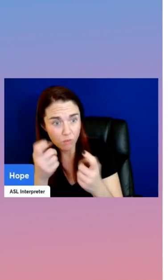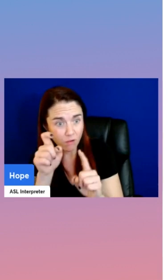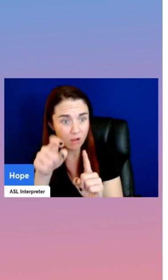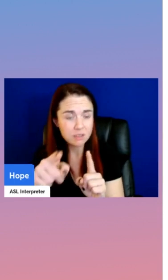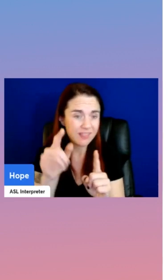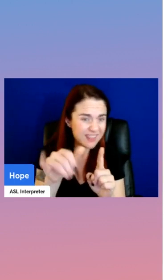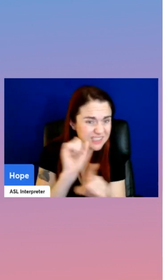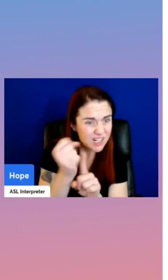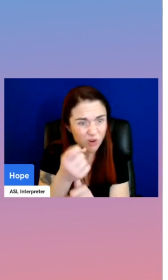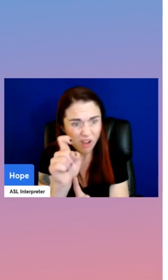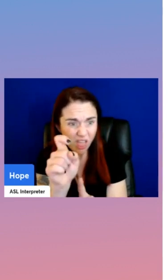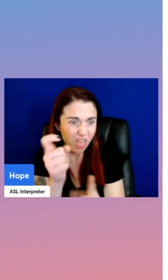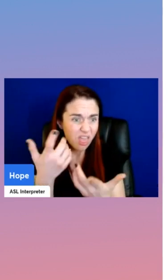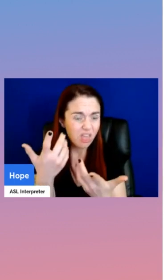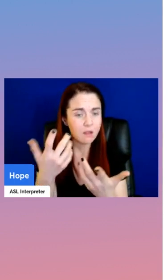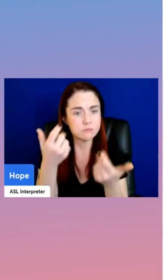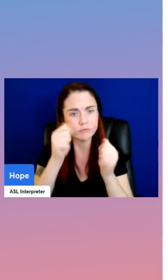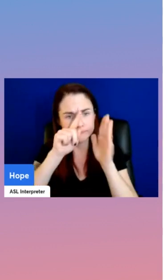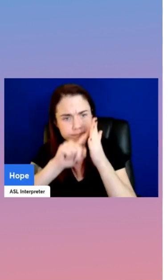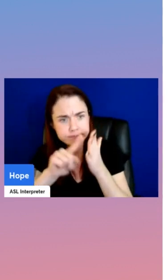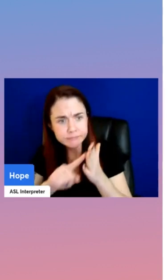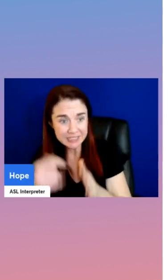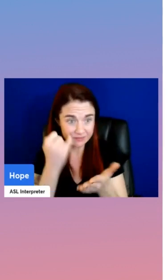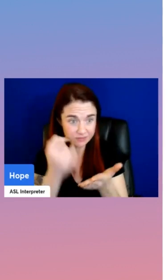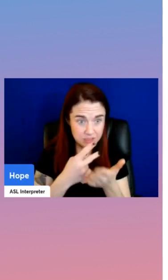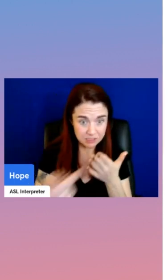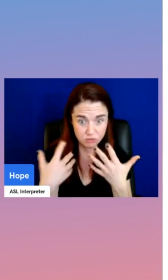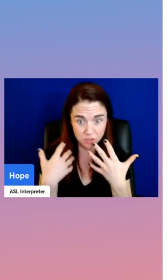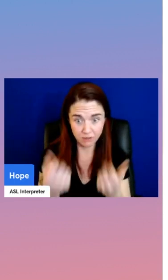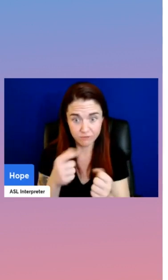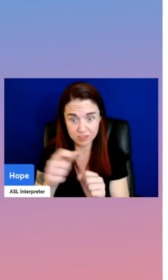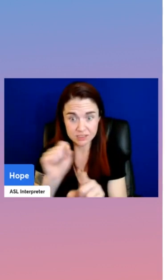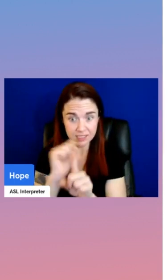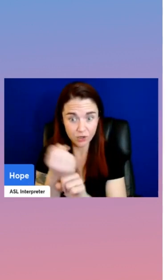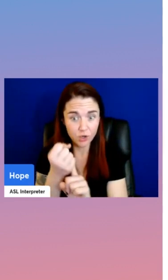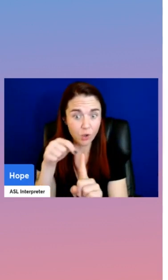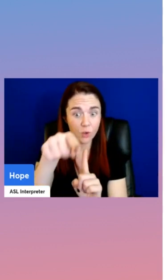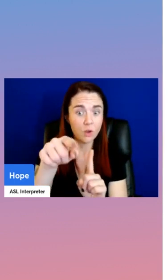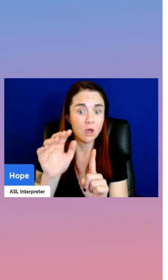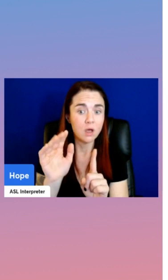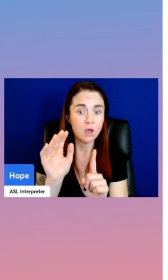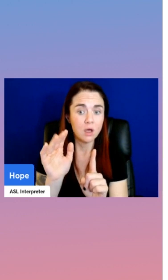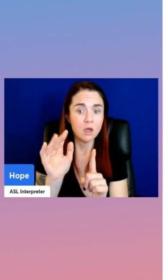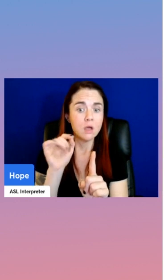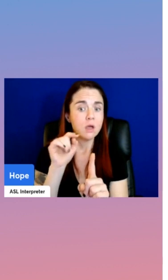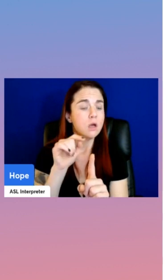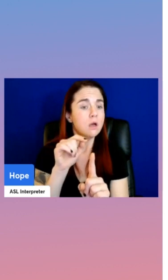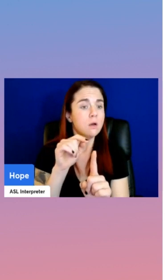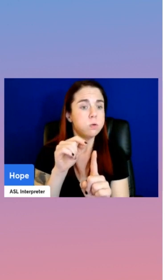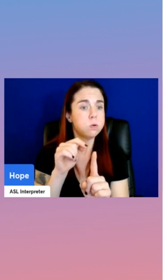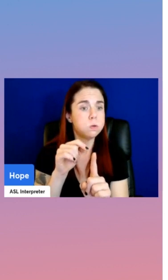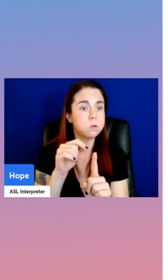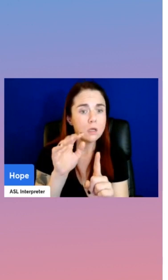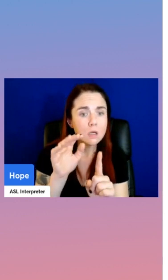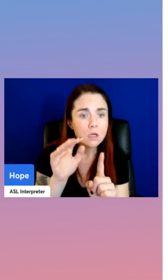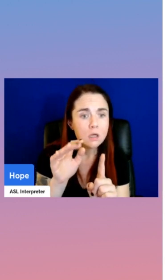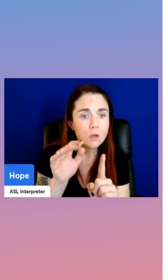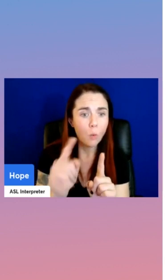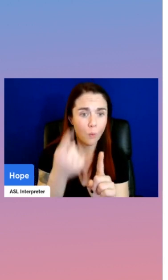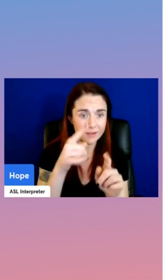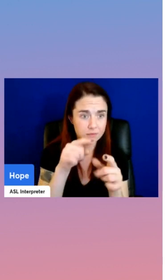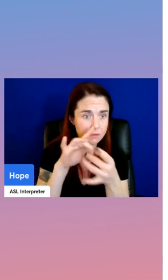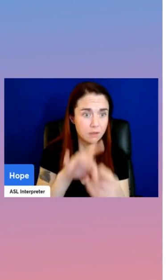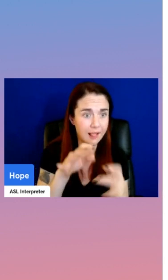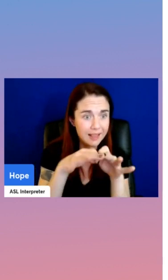not. Here, if I am on a disaster recovery scenario, then my builder will instantiate two builders, one on the main region and one on the